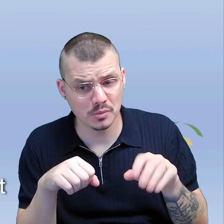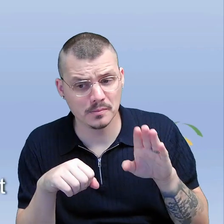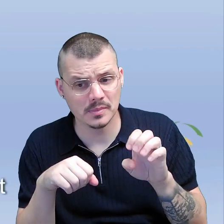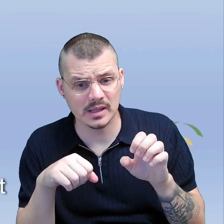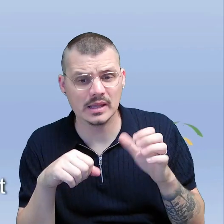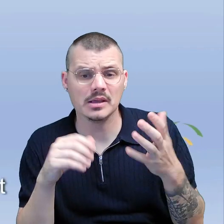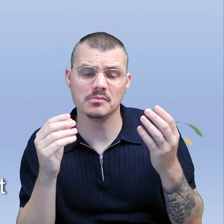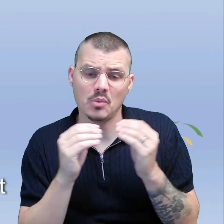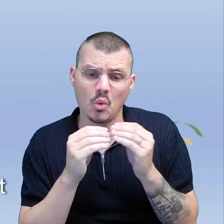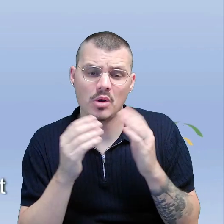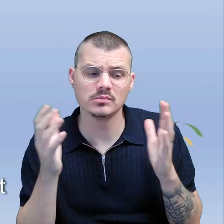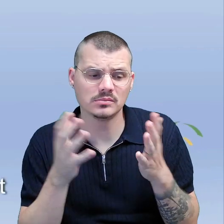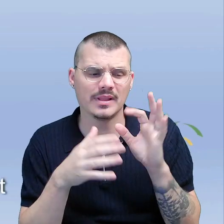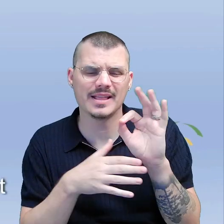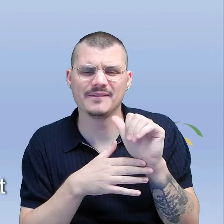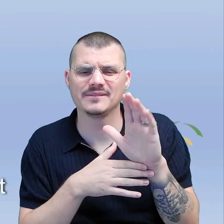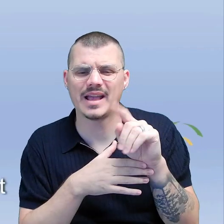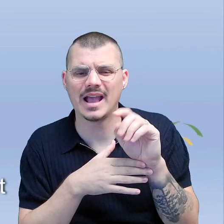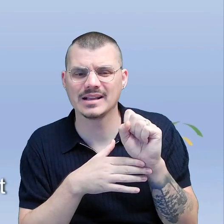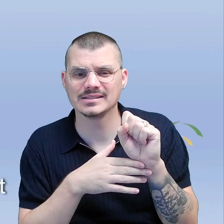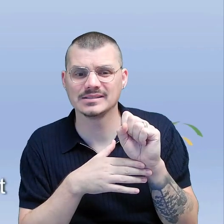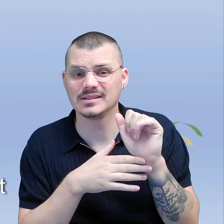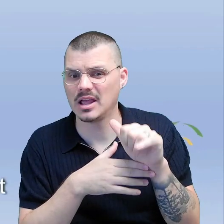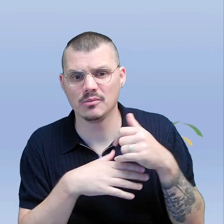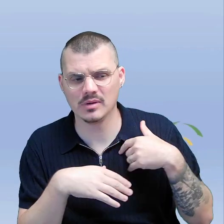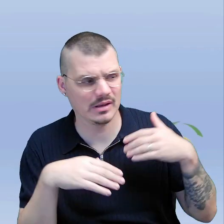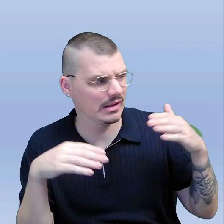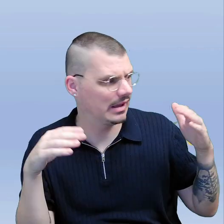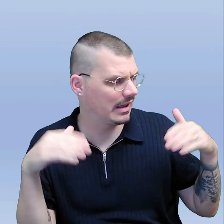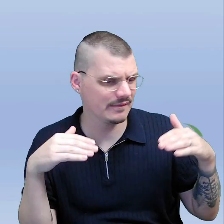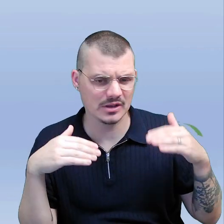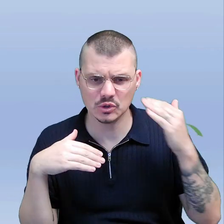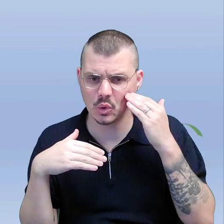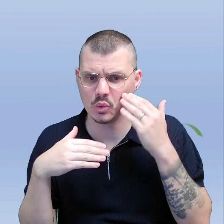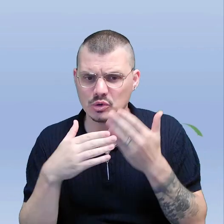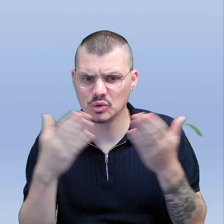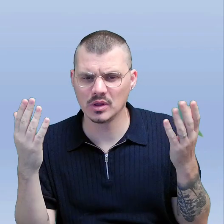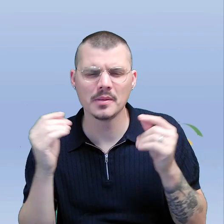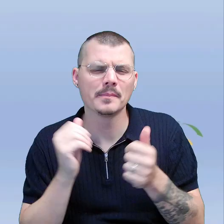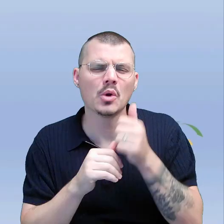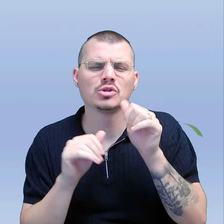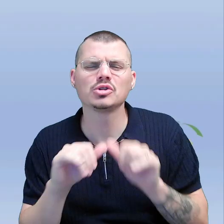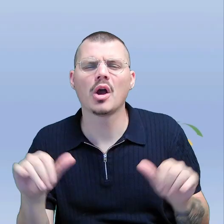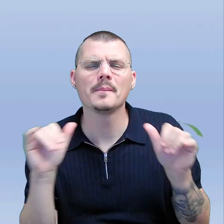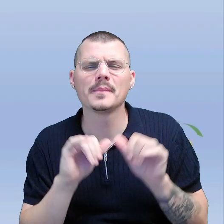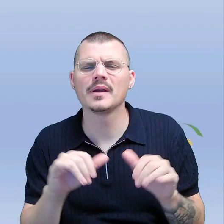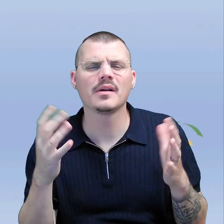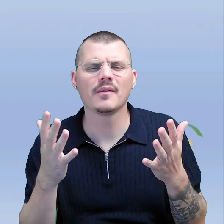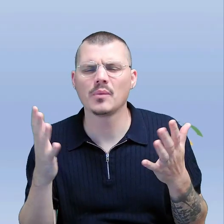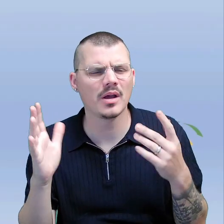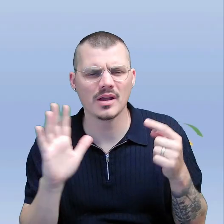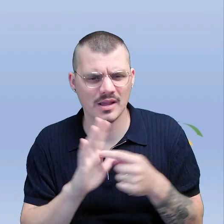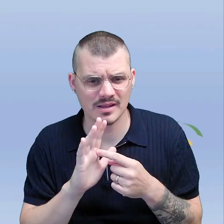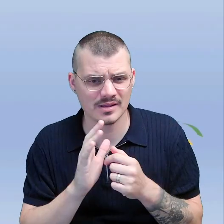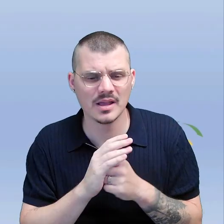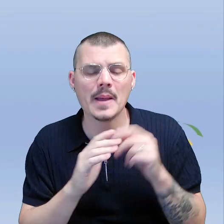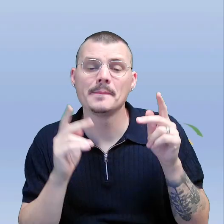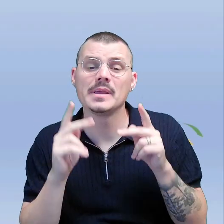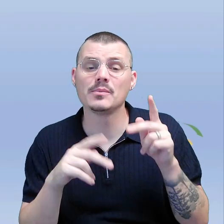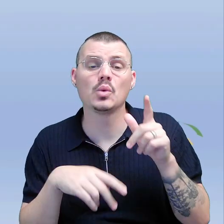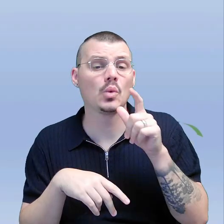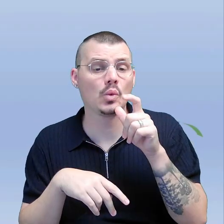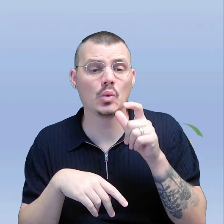It could be a manifestation of facts not yet known to others. And what's the most common manifestation of